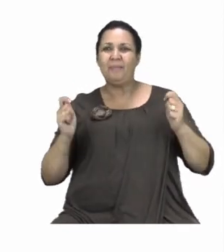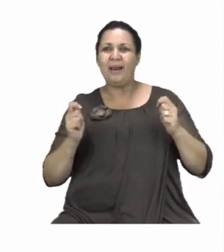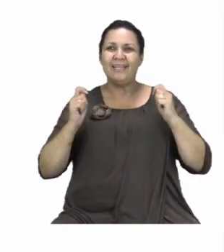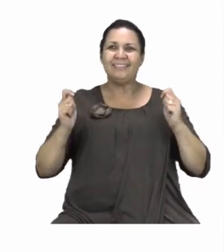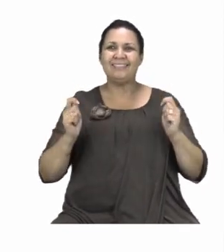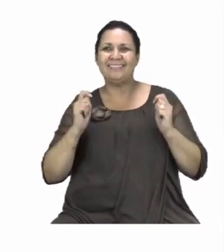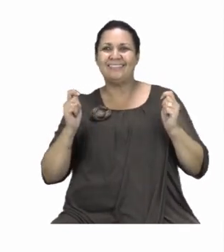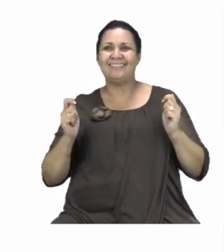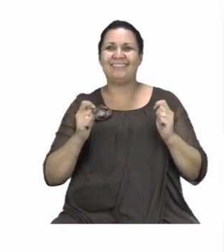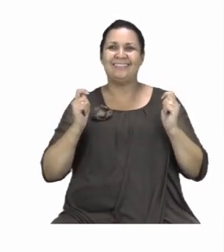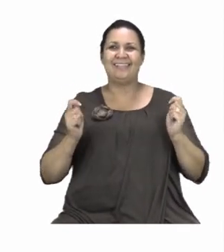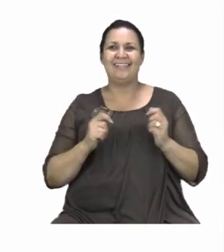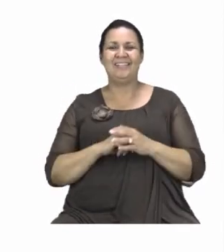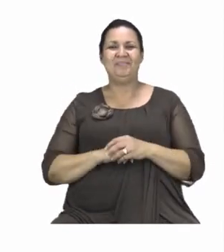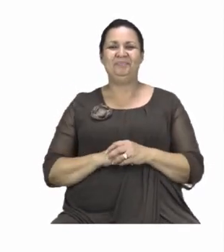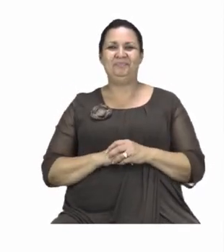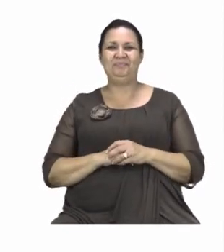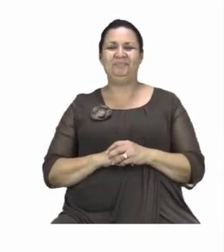celebrations.